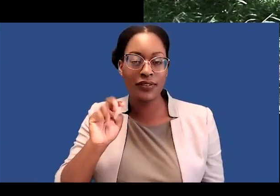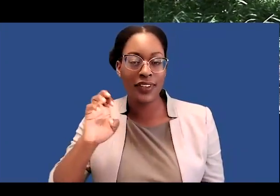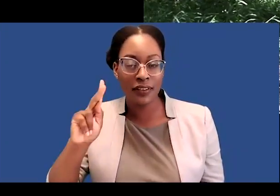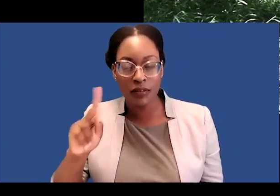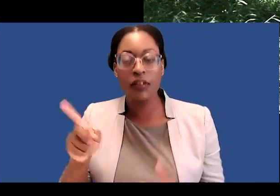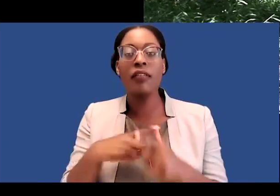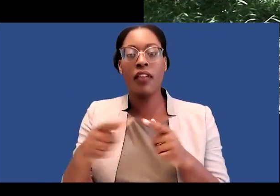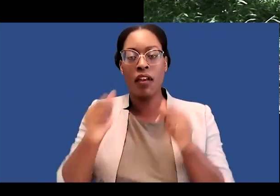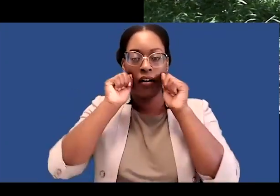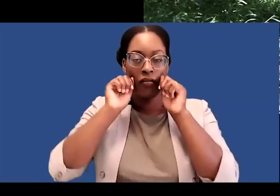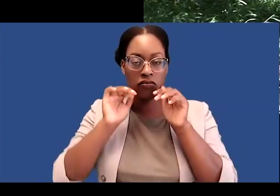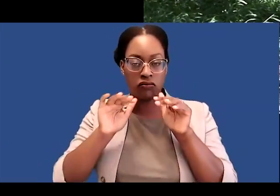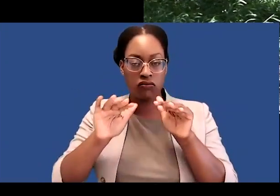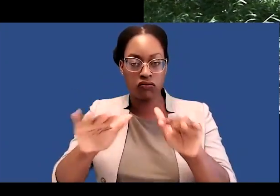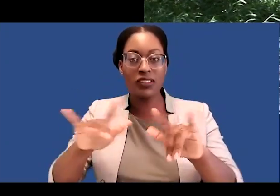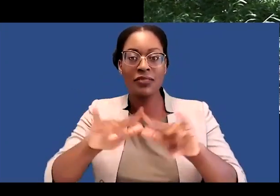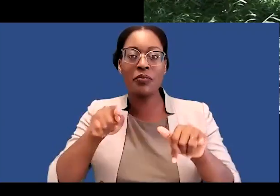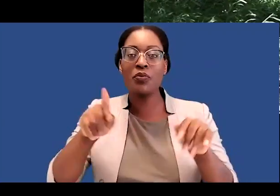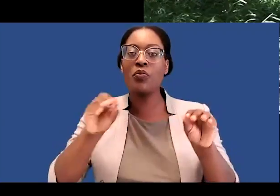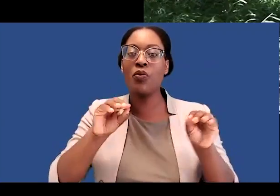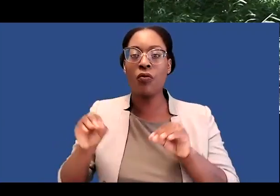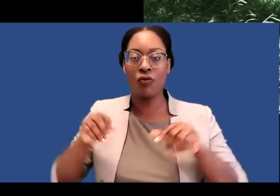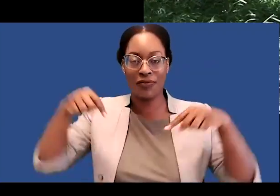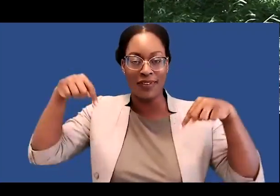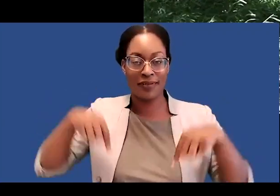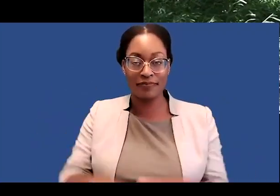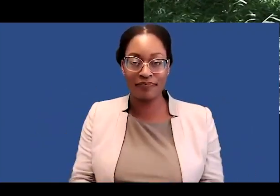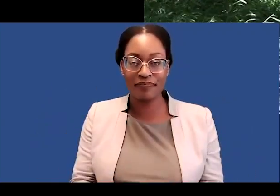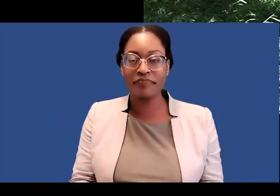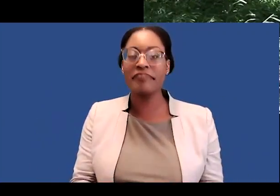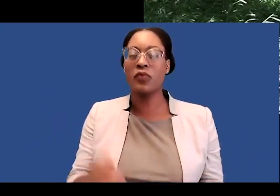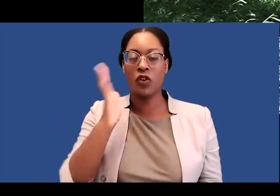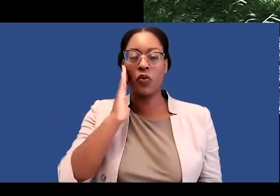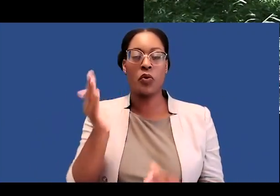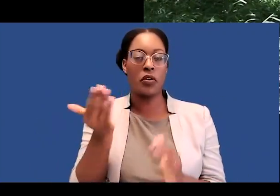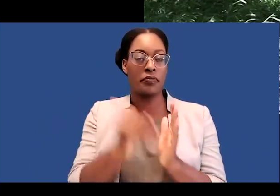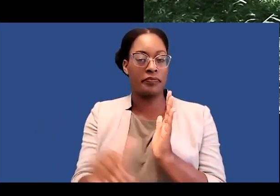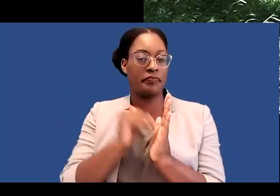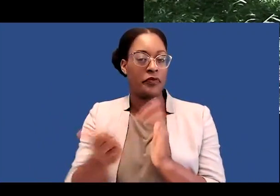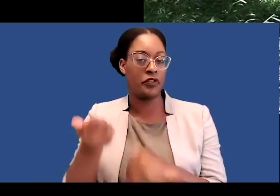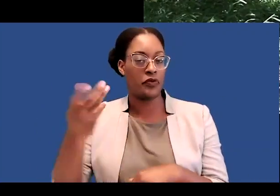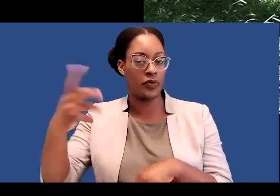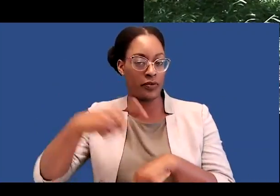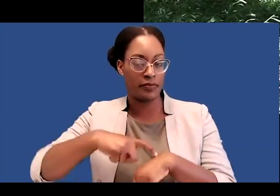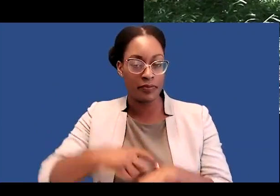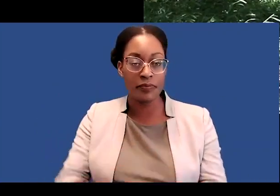down. We're going to do that 3 more times, inhaling as you arch on the way up,